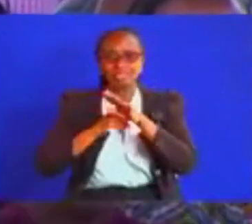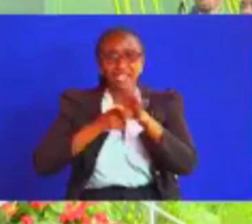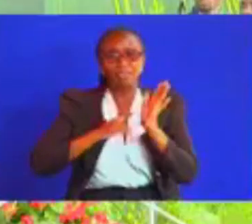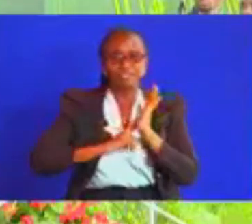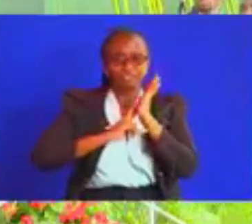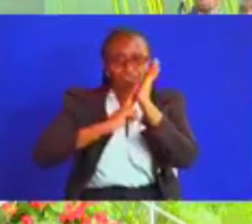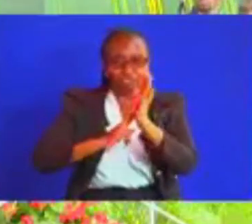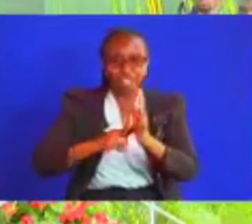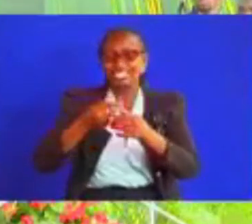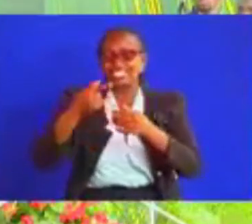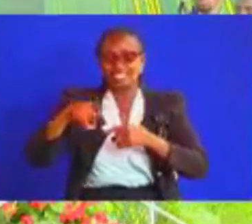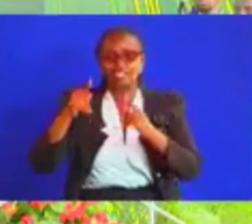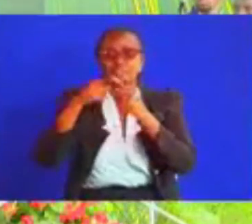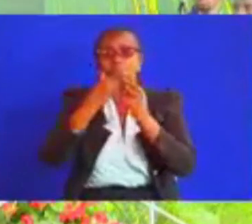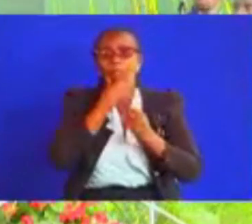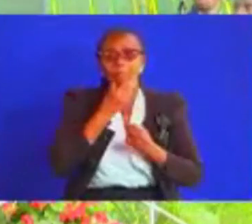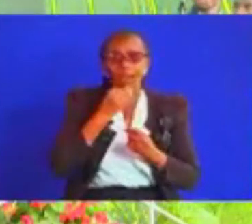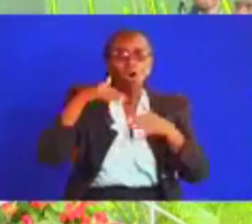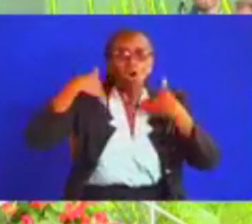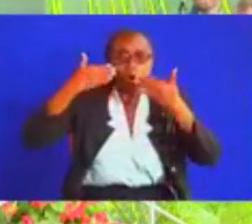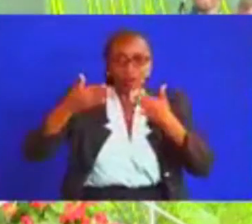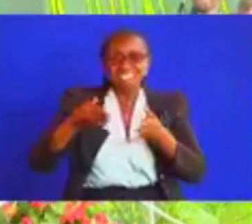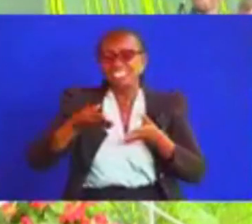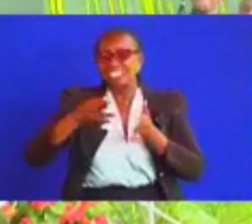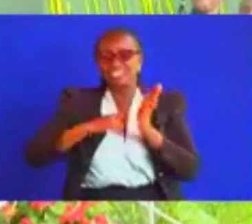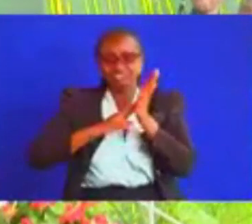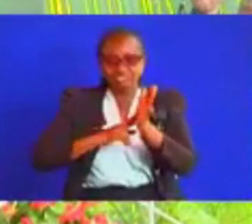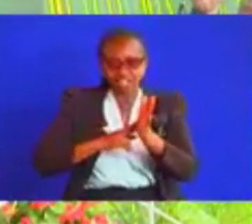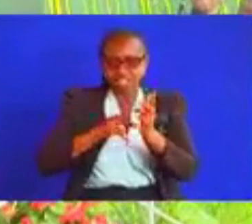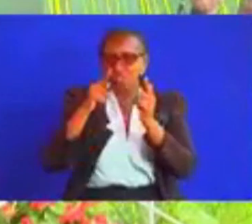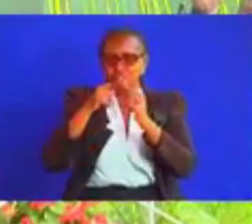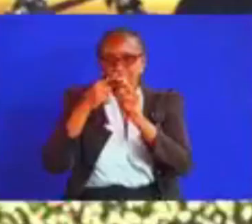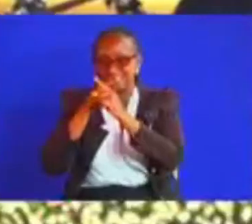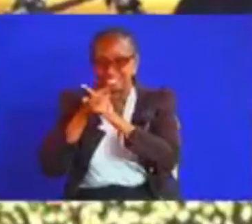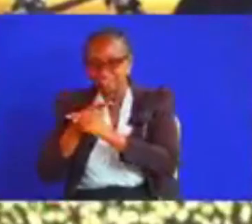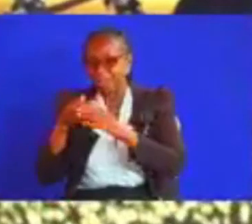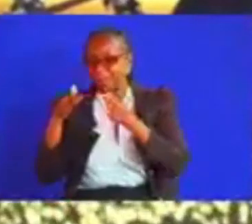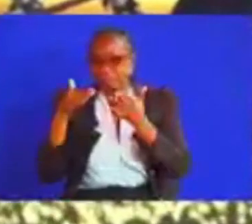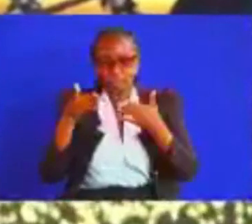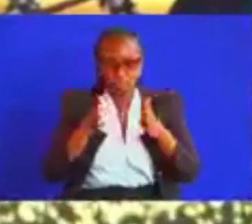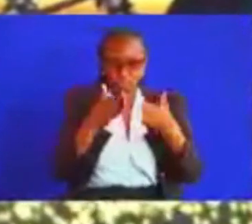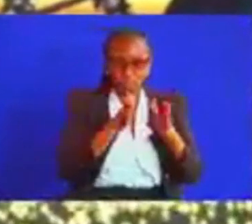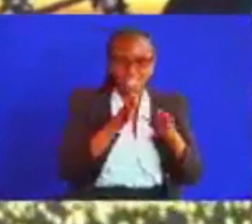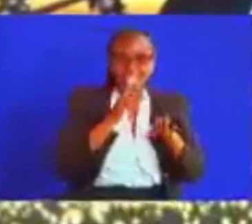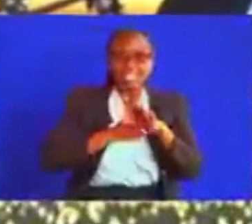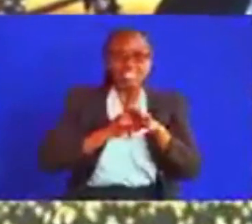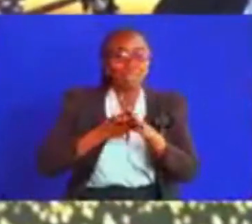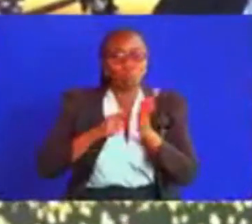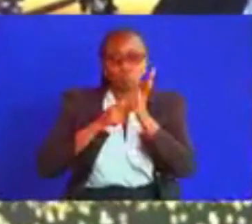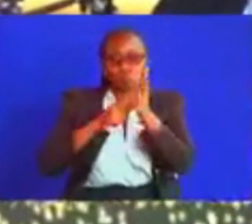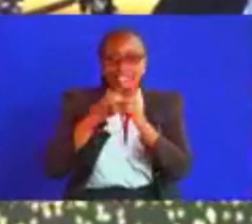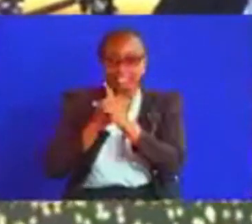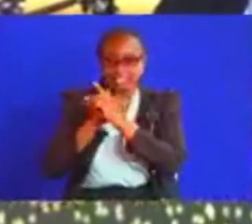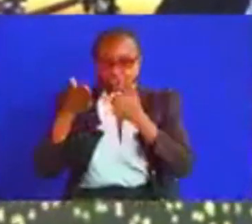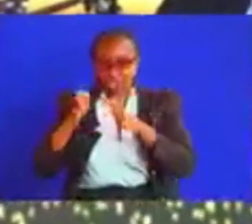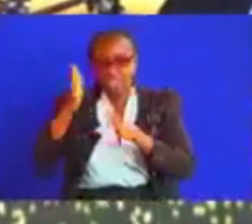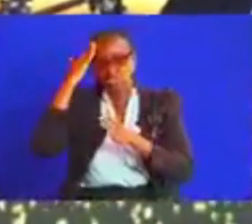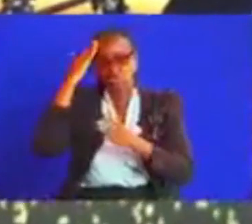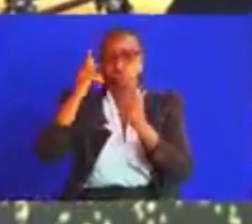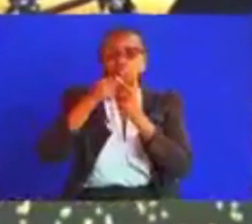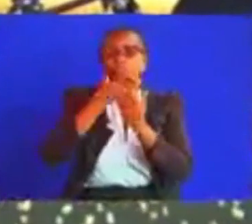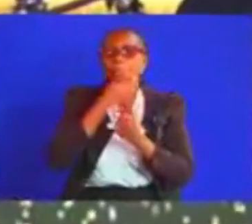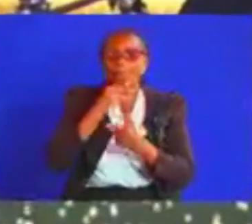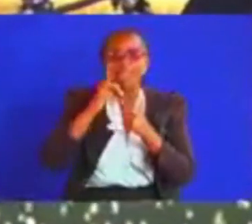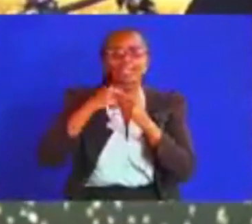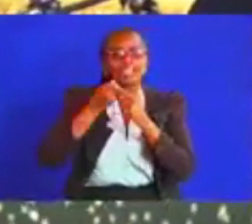man, he reveals himself dimensionally. Are we together now? And every dimension that is seen and known to man is